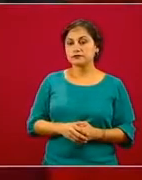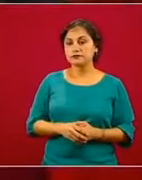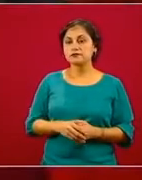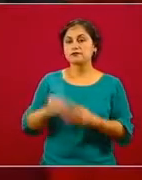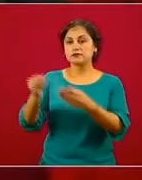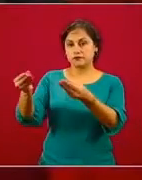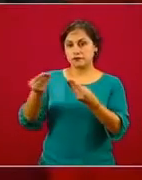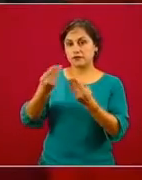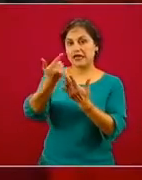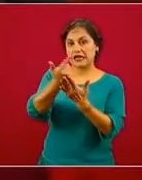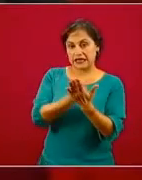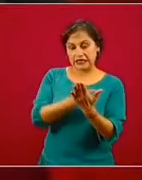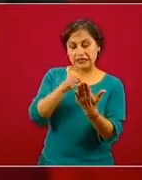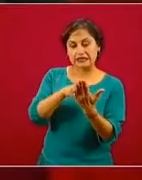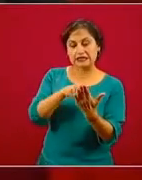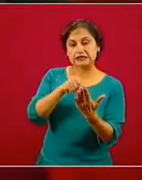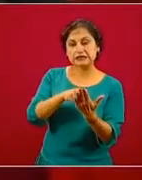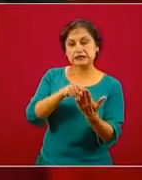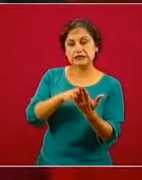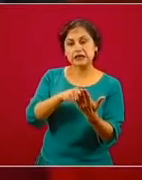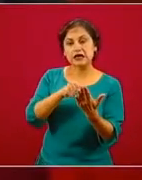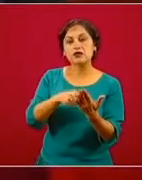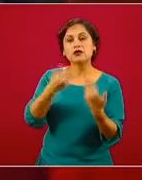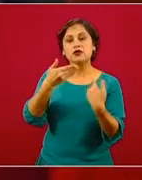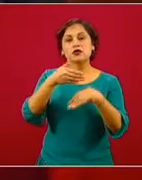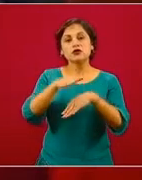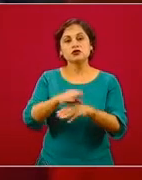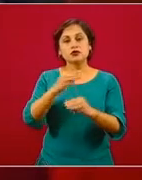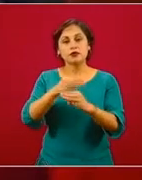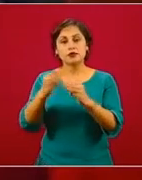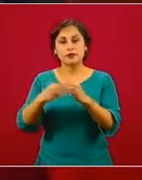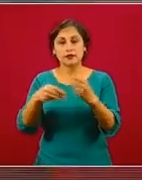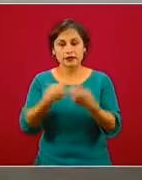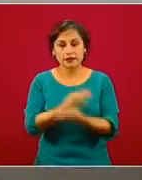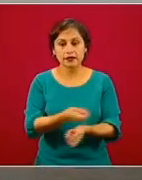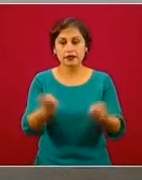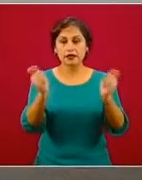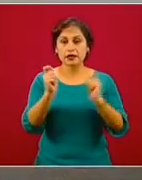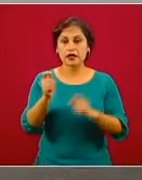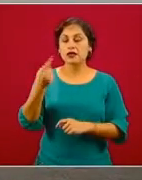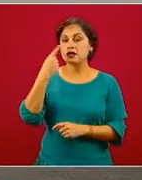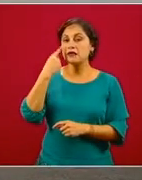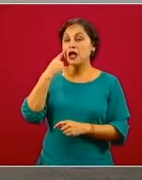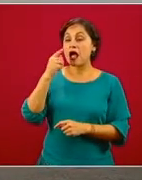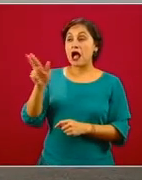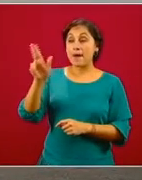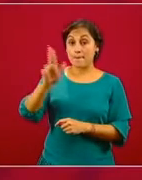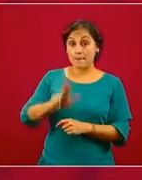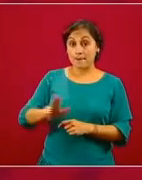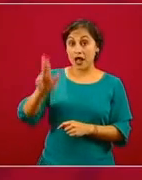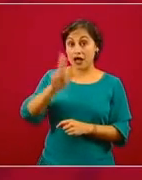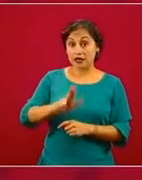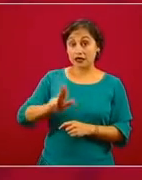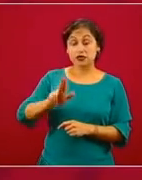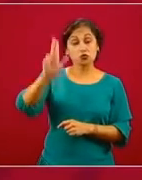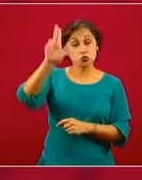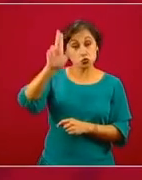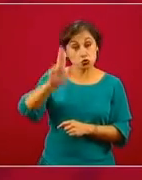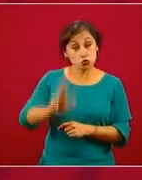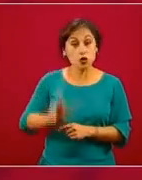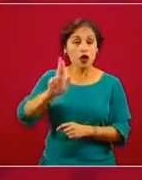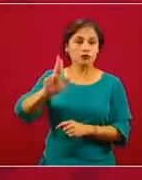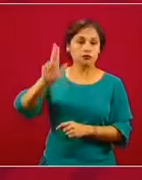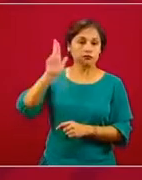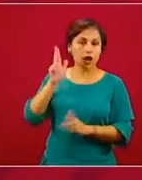And would it be possible for you to present a list of how these materials and